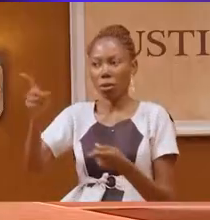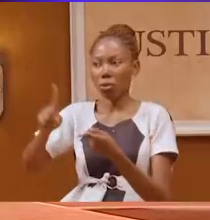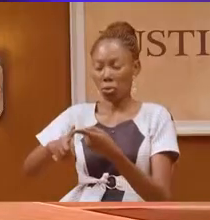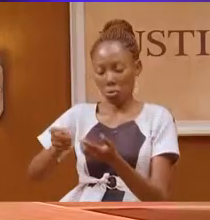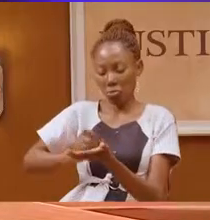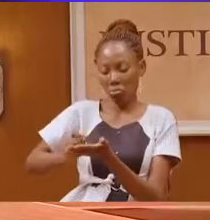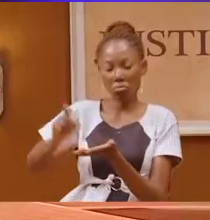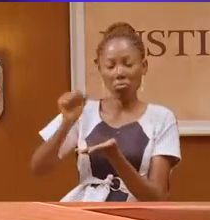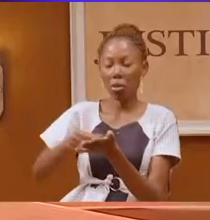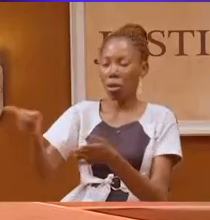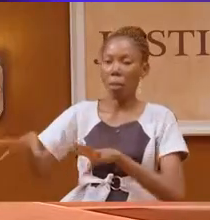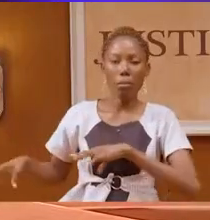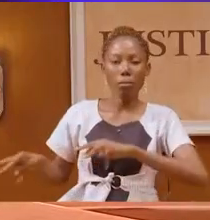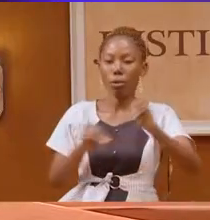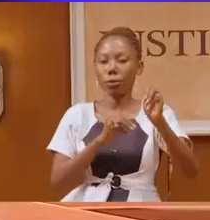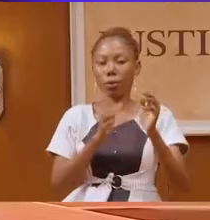So, okay, no problem.